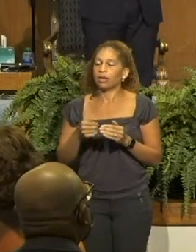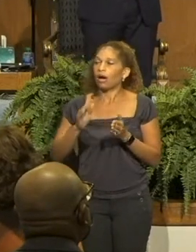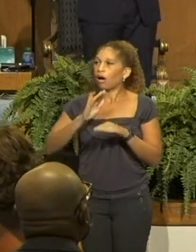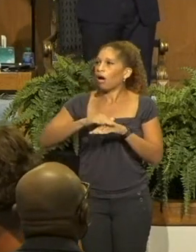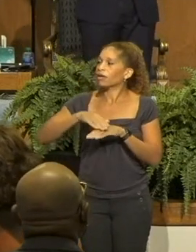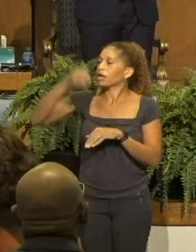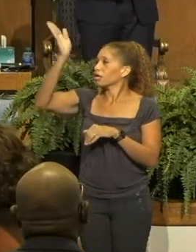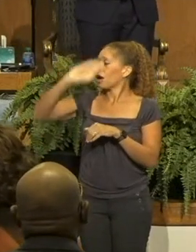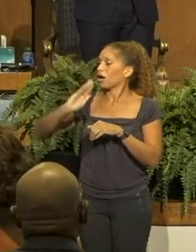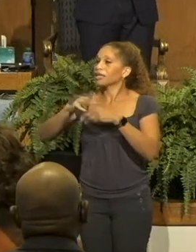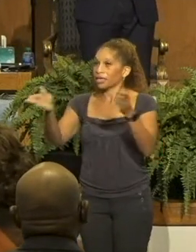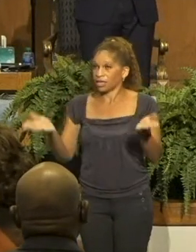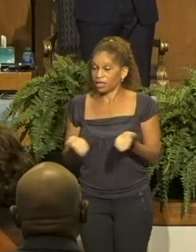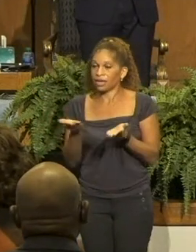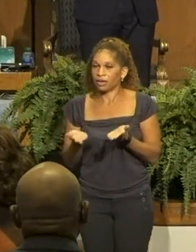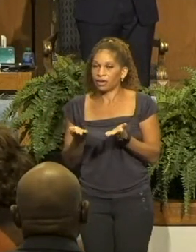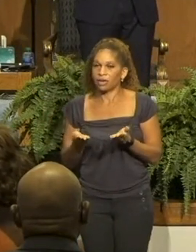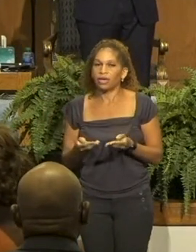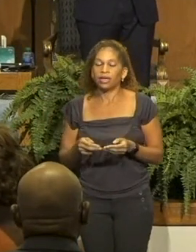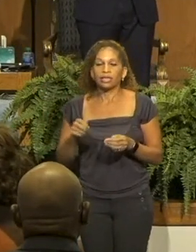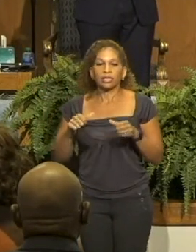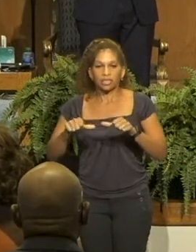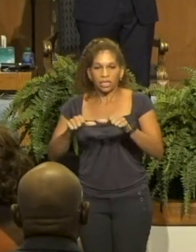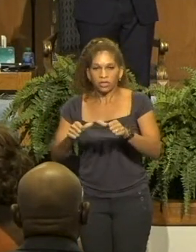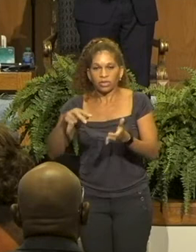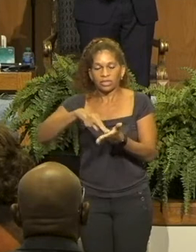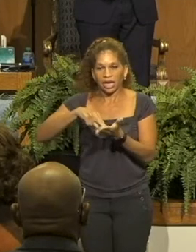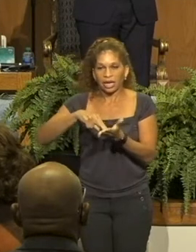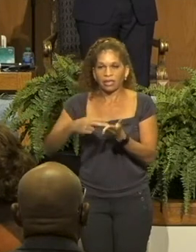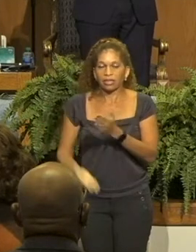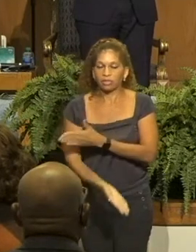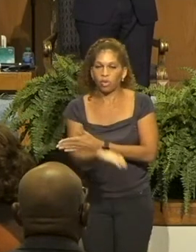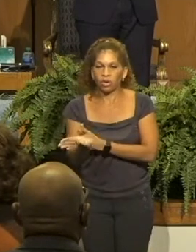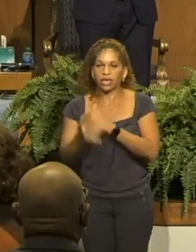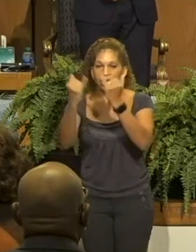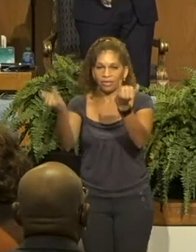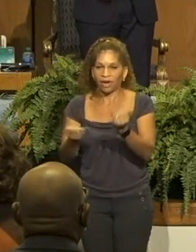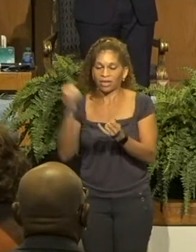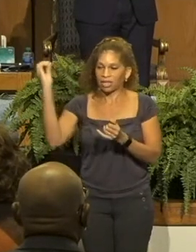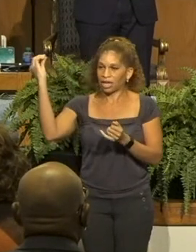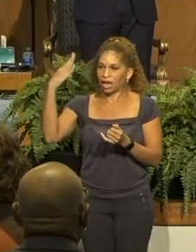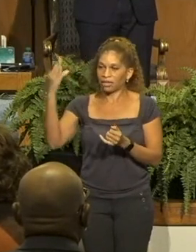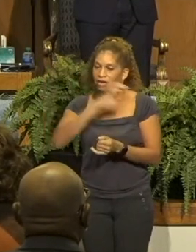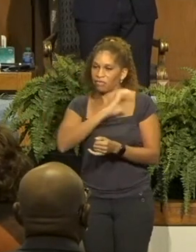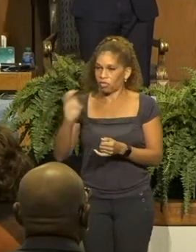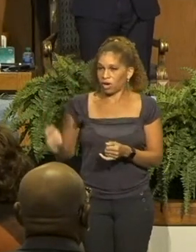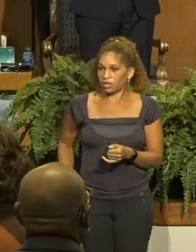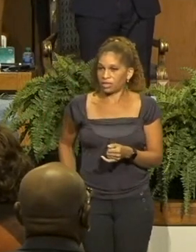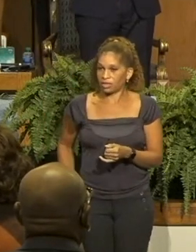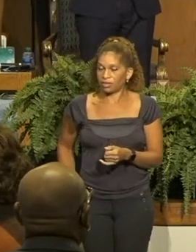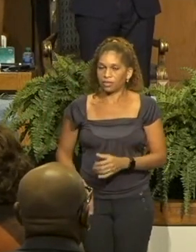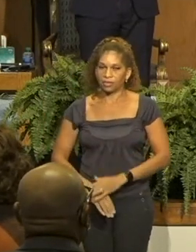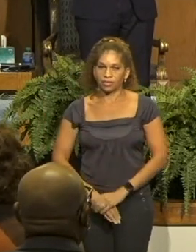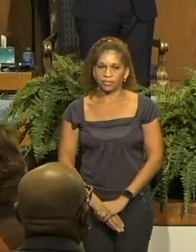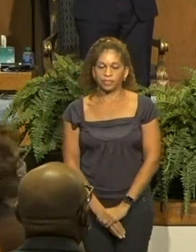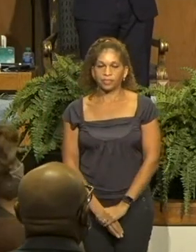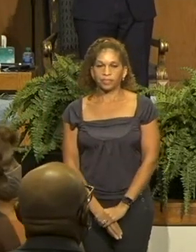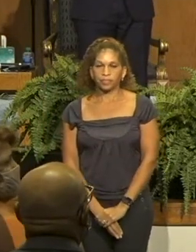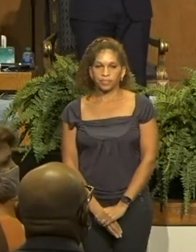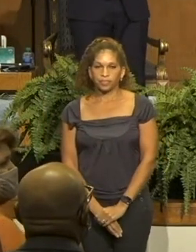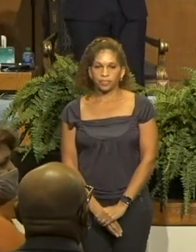space. As we remain standing this morning, we now would like to invite the light of Christ.